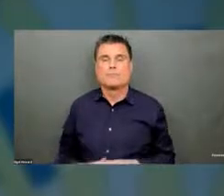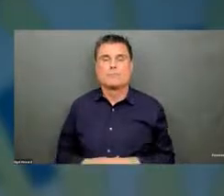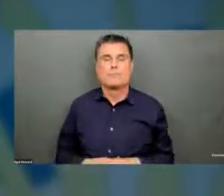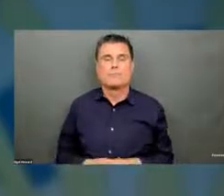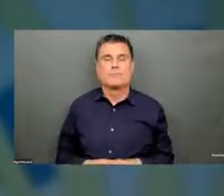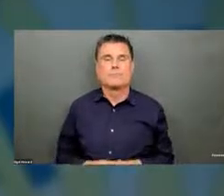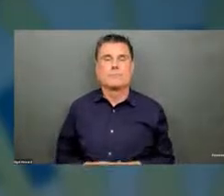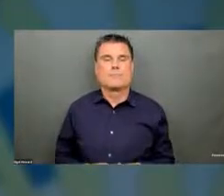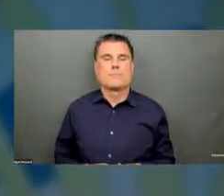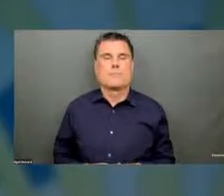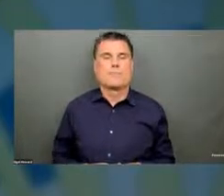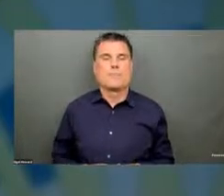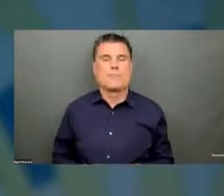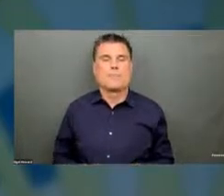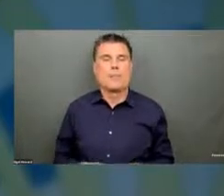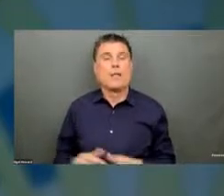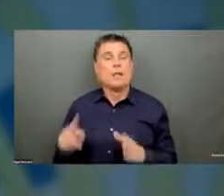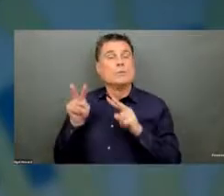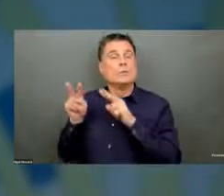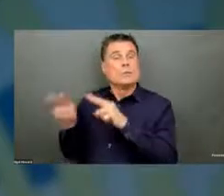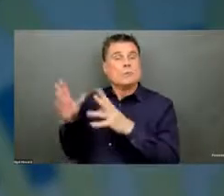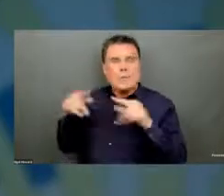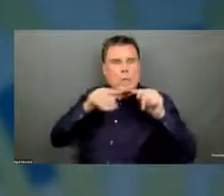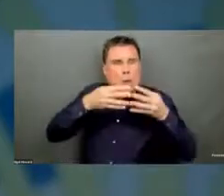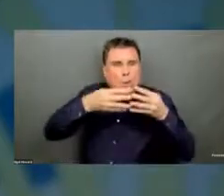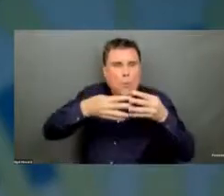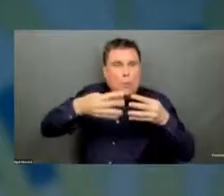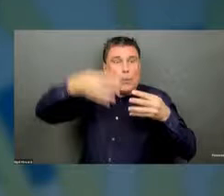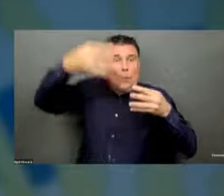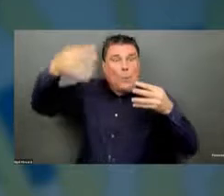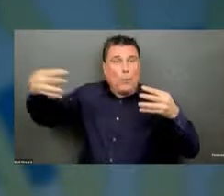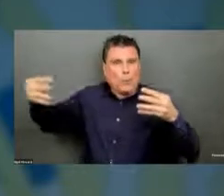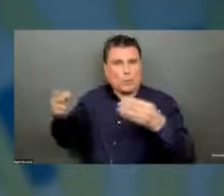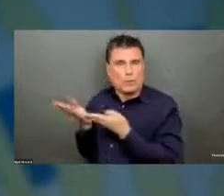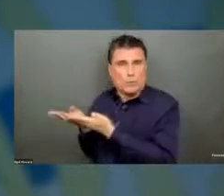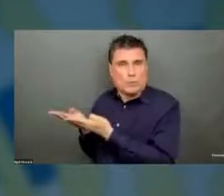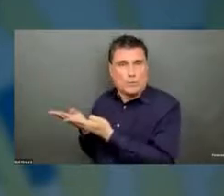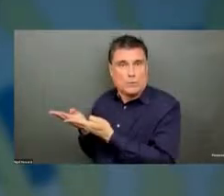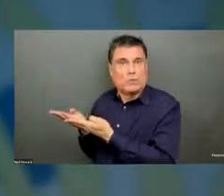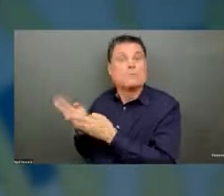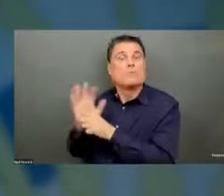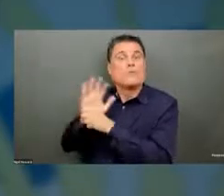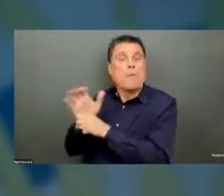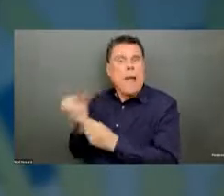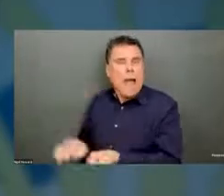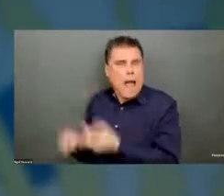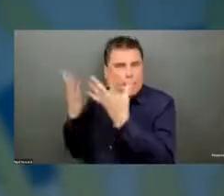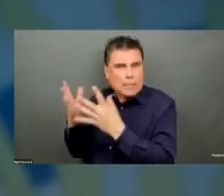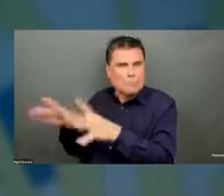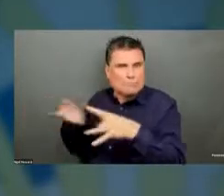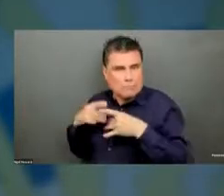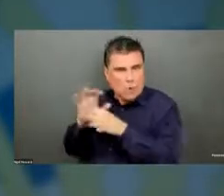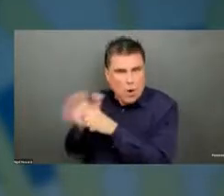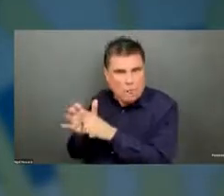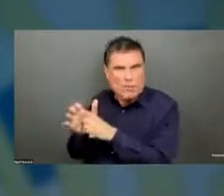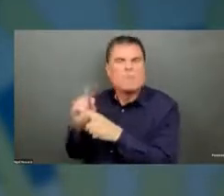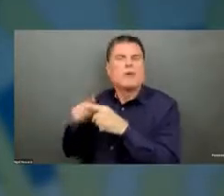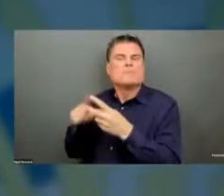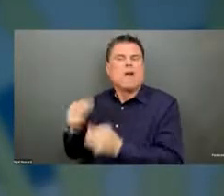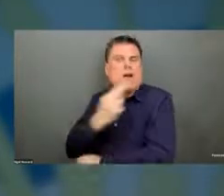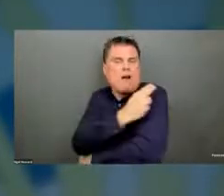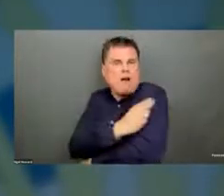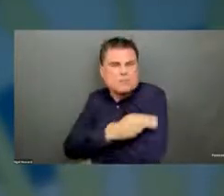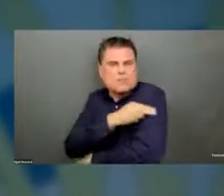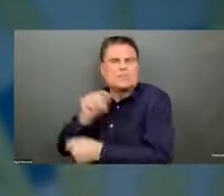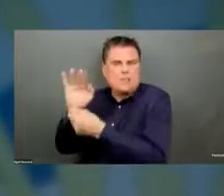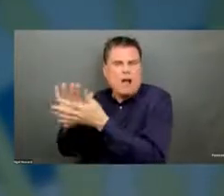year and a bit. Starting back in January of 2020, as we can see, our first wave was